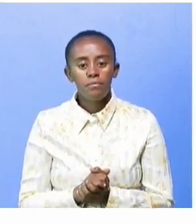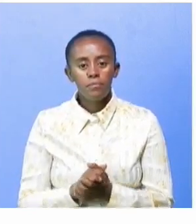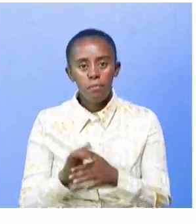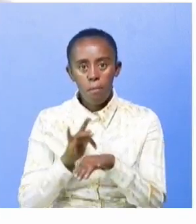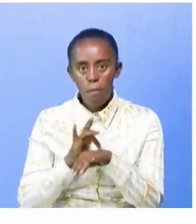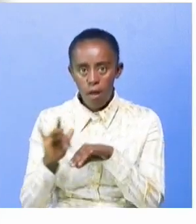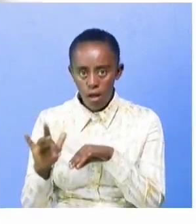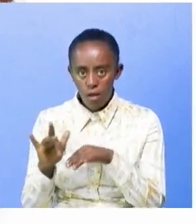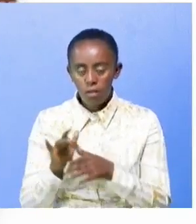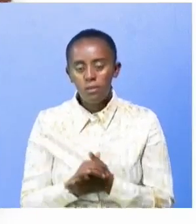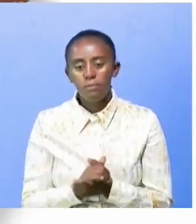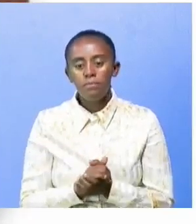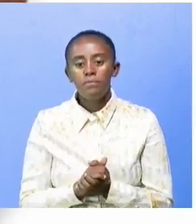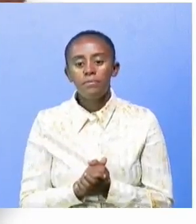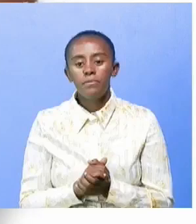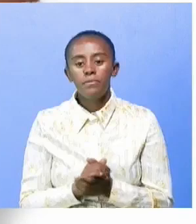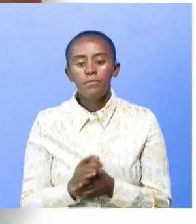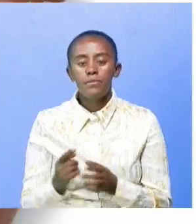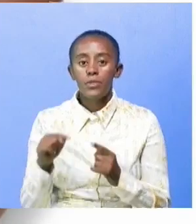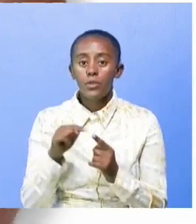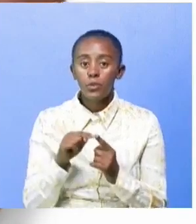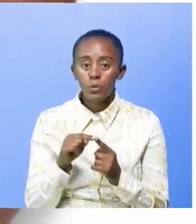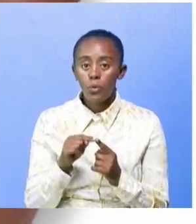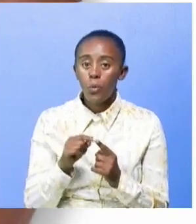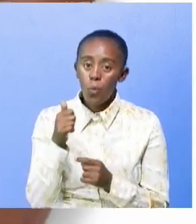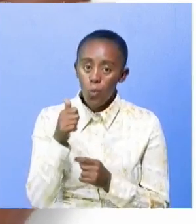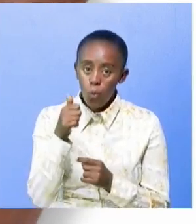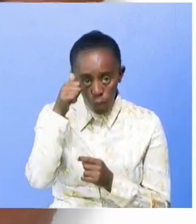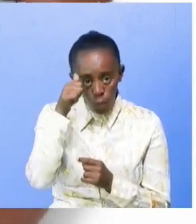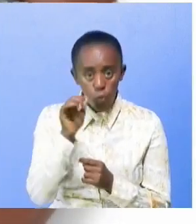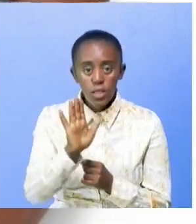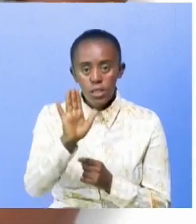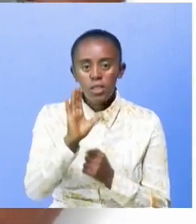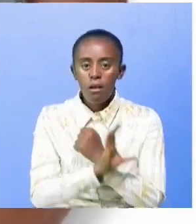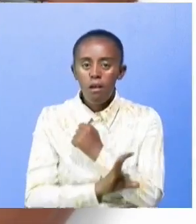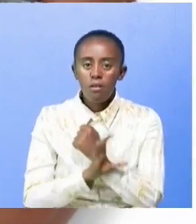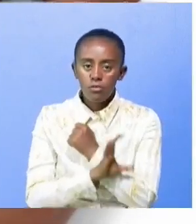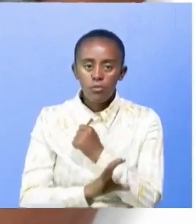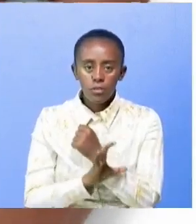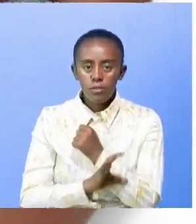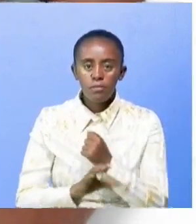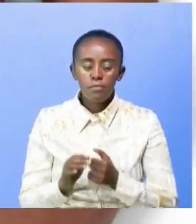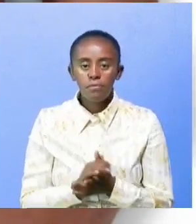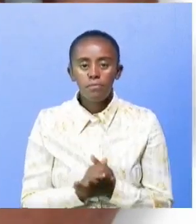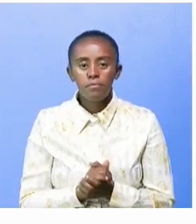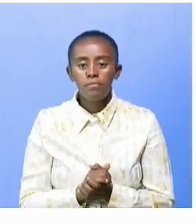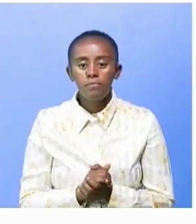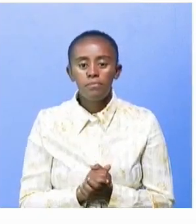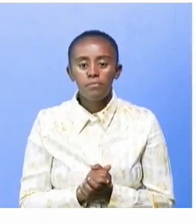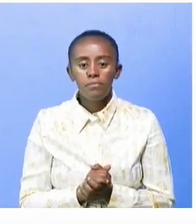blank to his country.